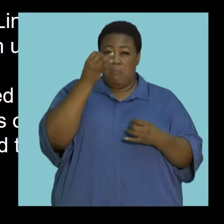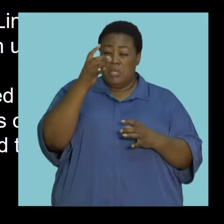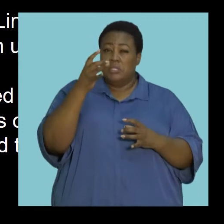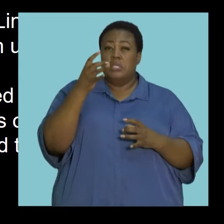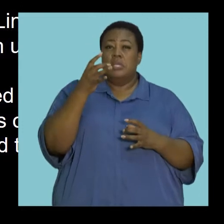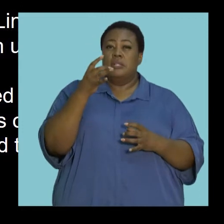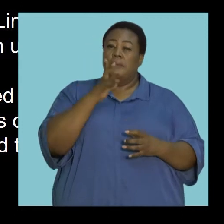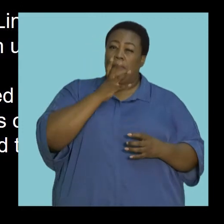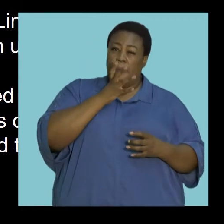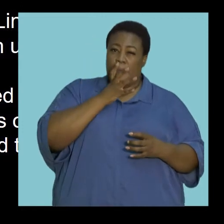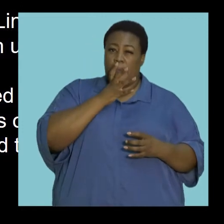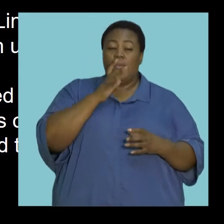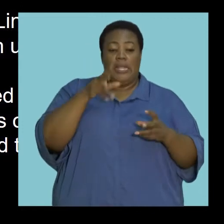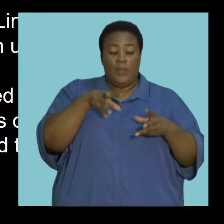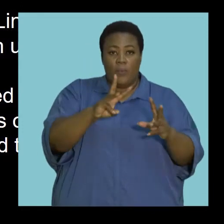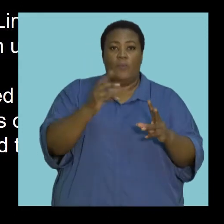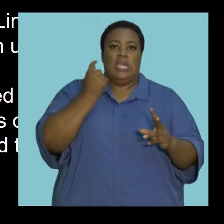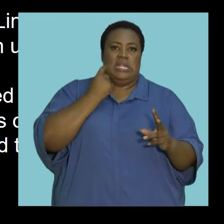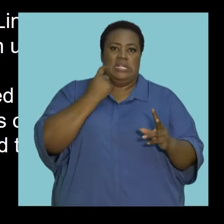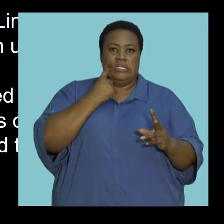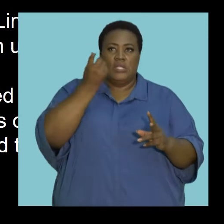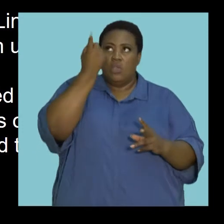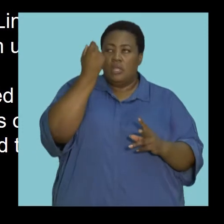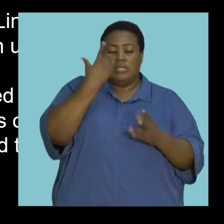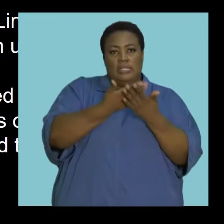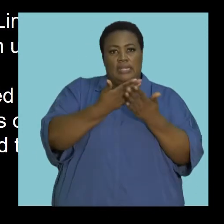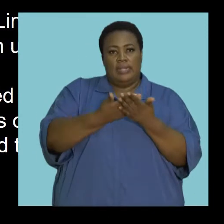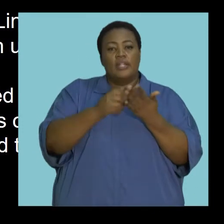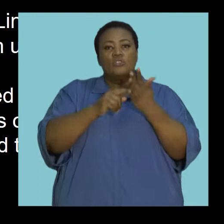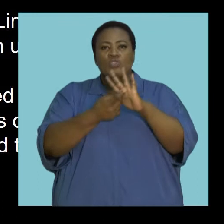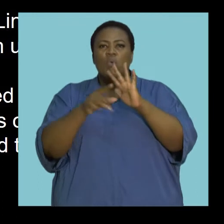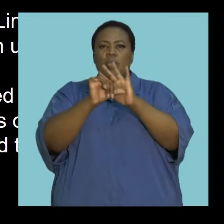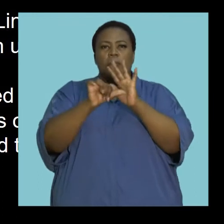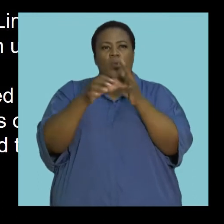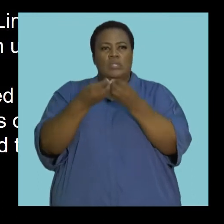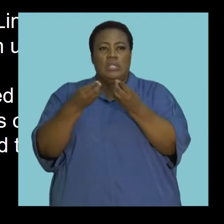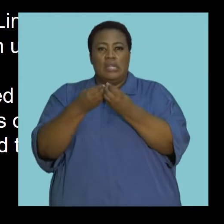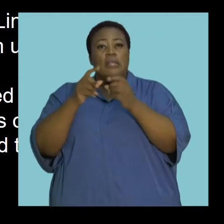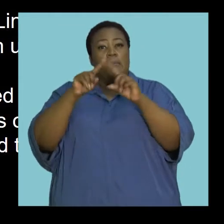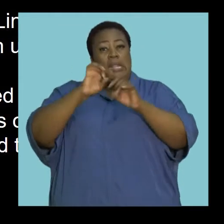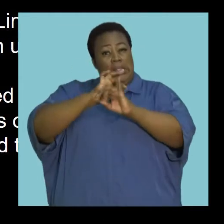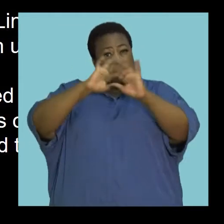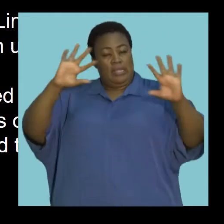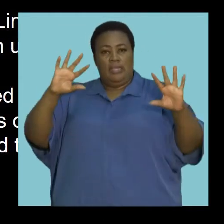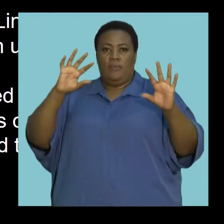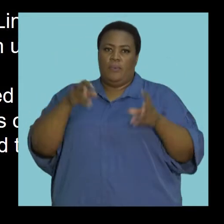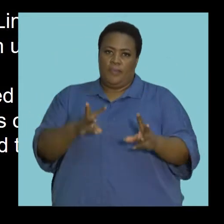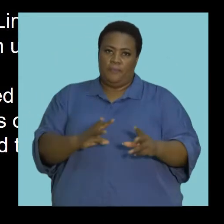into a format that is easier to understand, showing important points clearly and